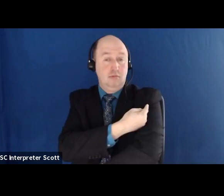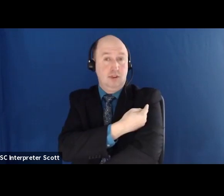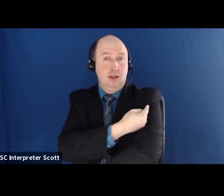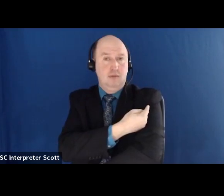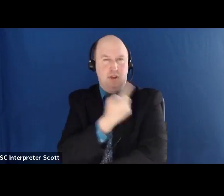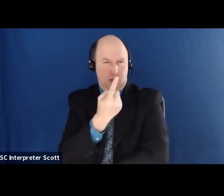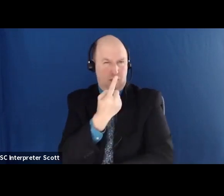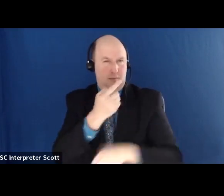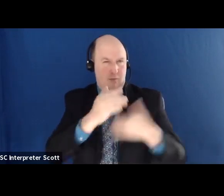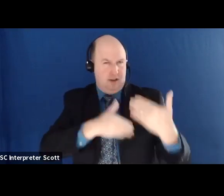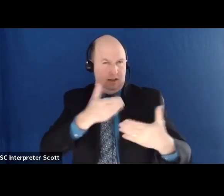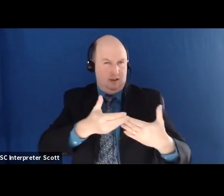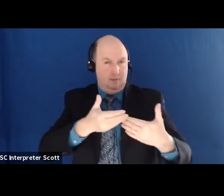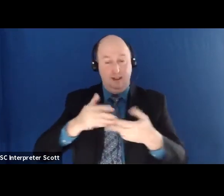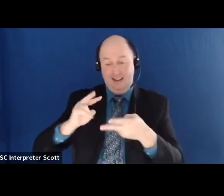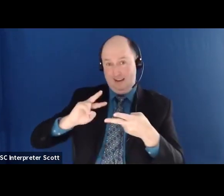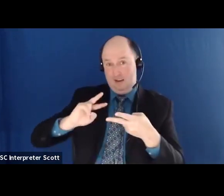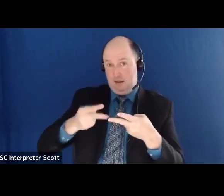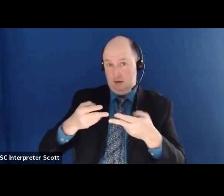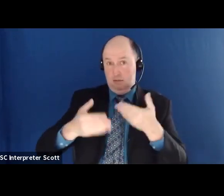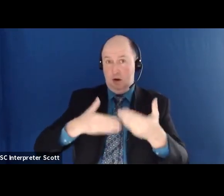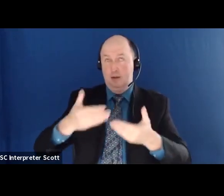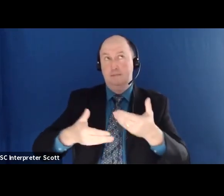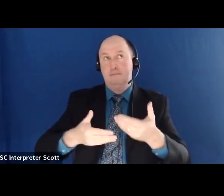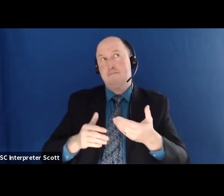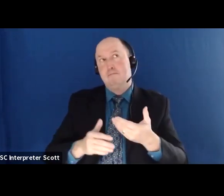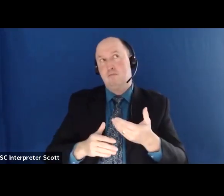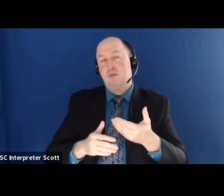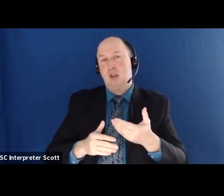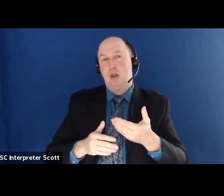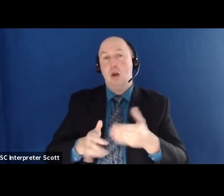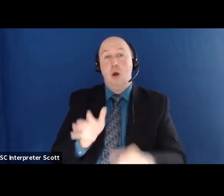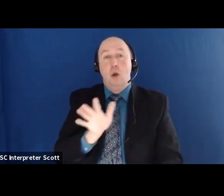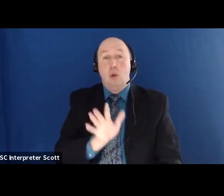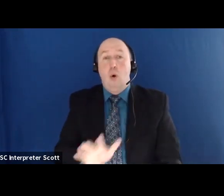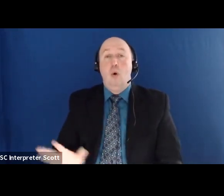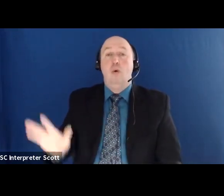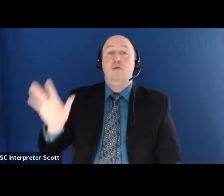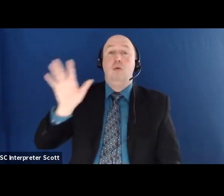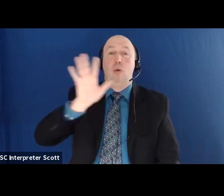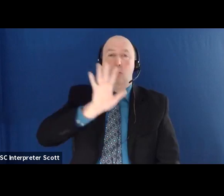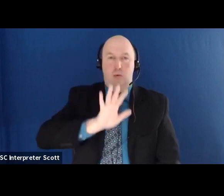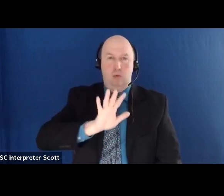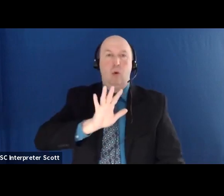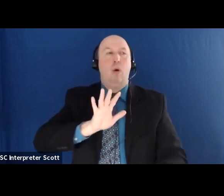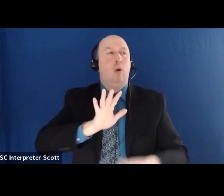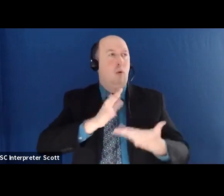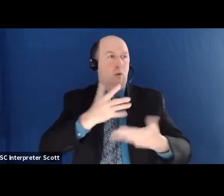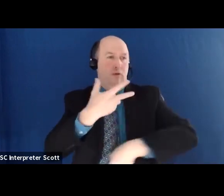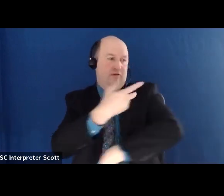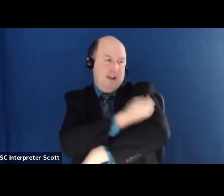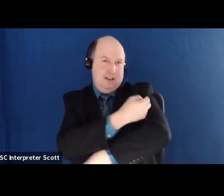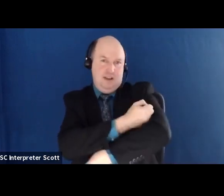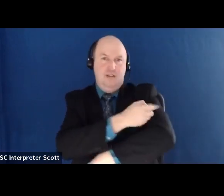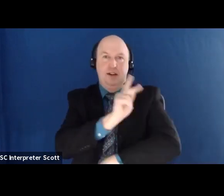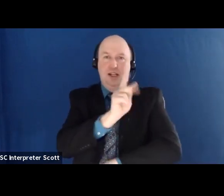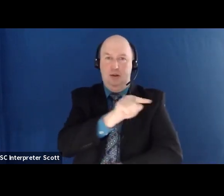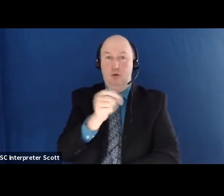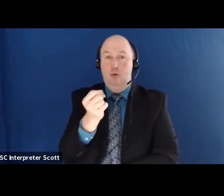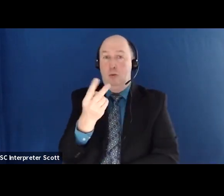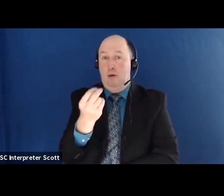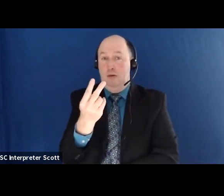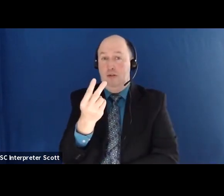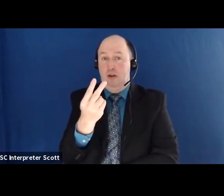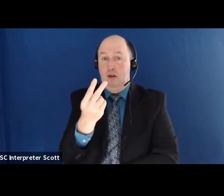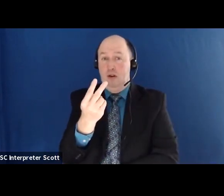one process. The other process is let's call it the overall vaccination of our K through 12 staff and teachers. That's going to start